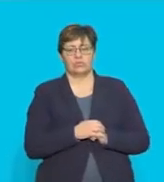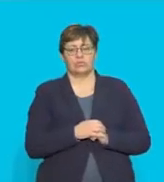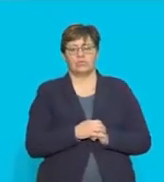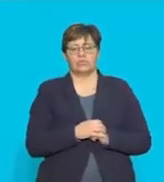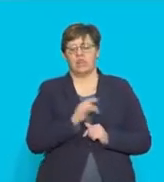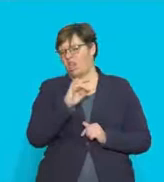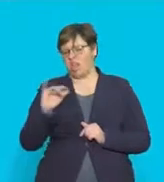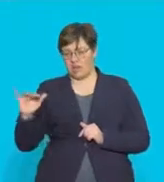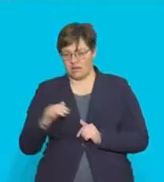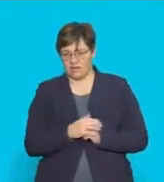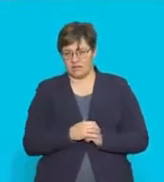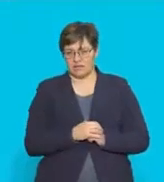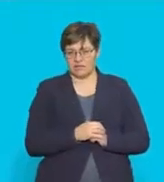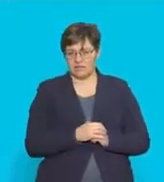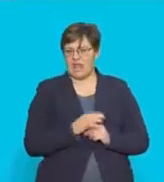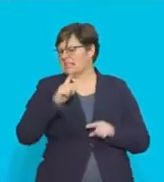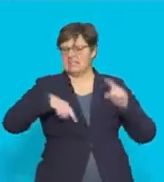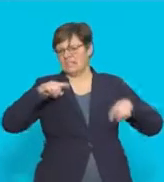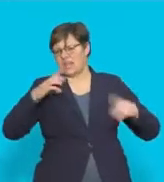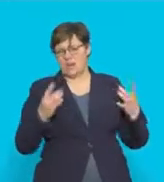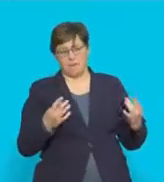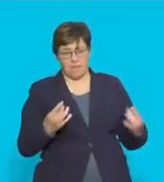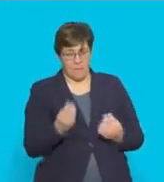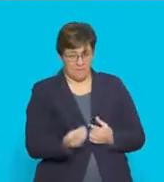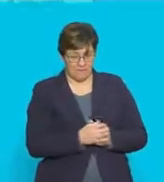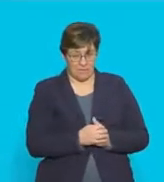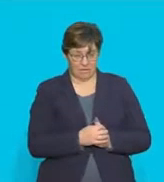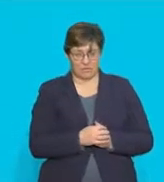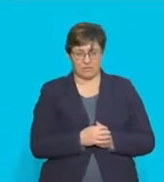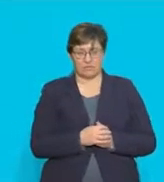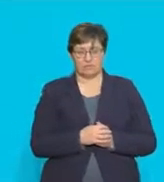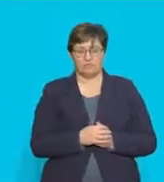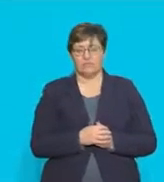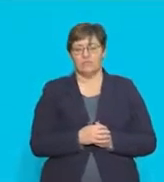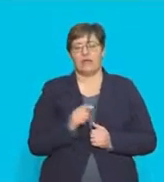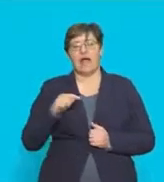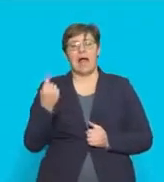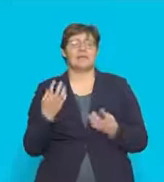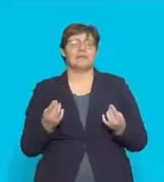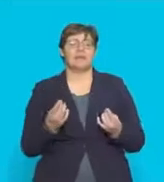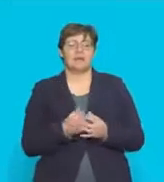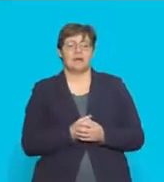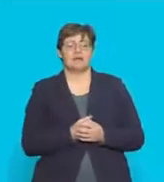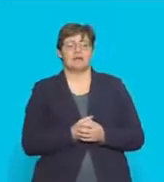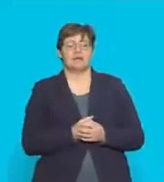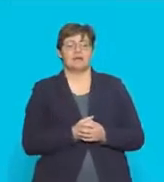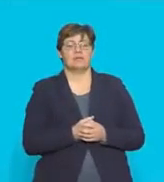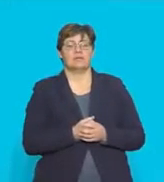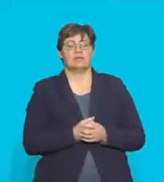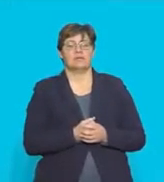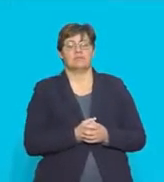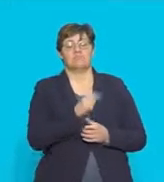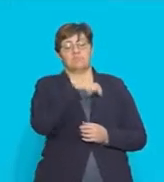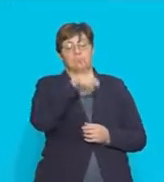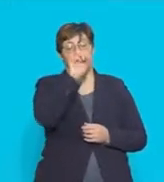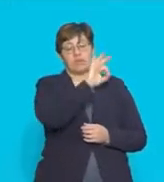1,4142,423. You see, so now there's a lot of different numbers that we have here. Another number will be, if I want to find what is the cube